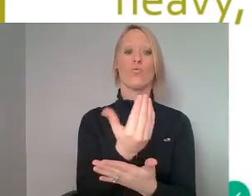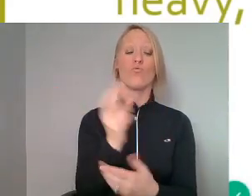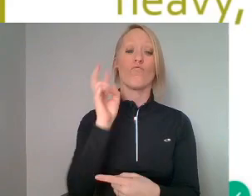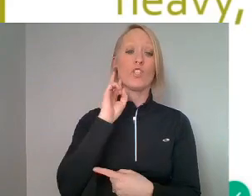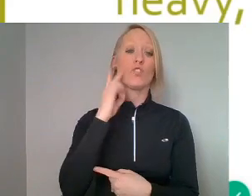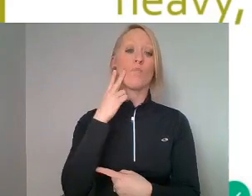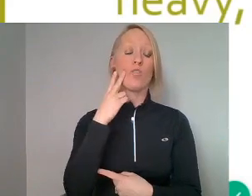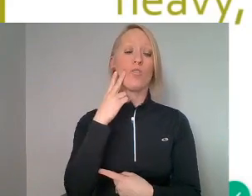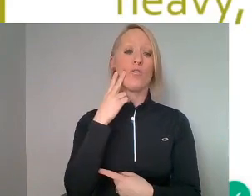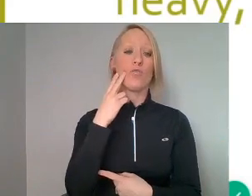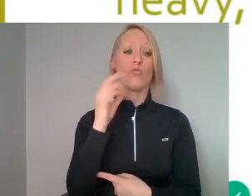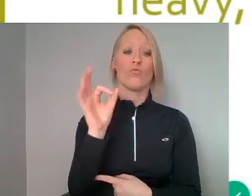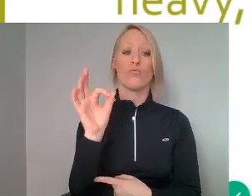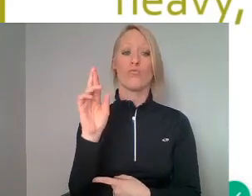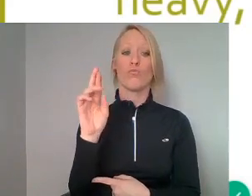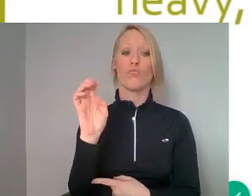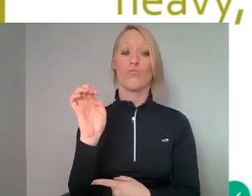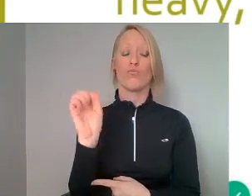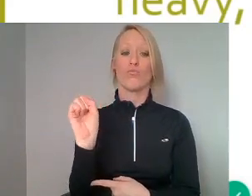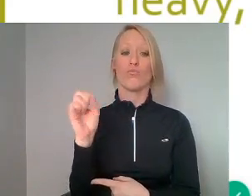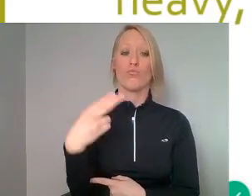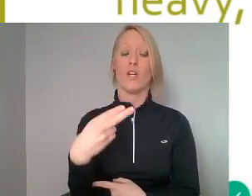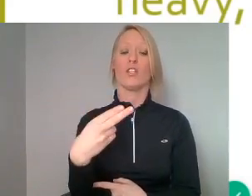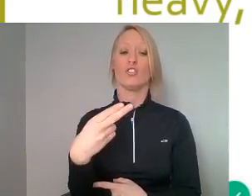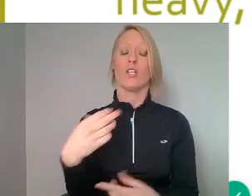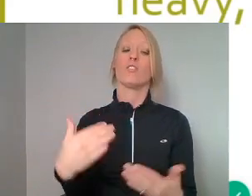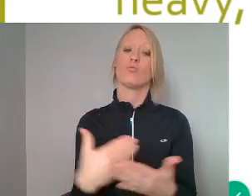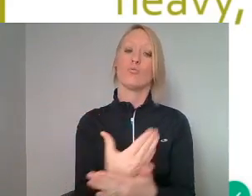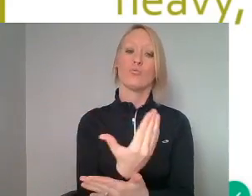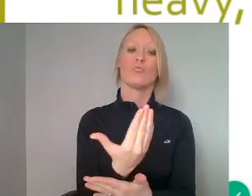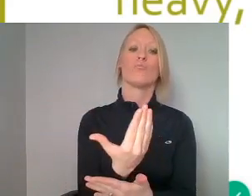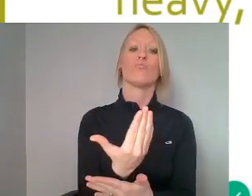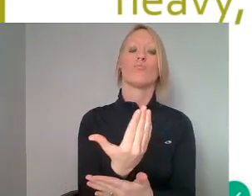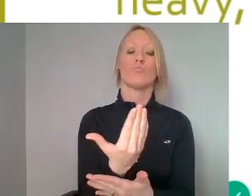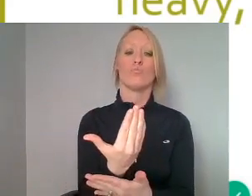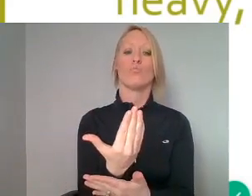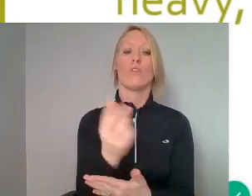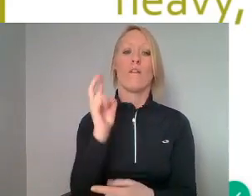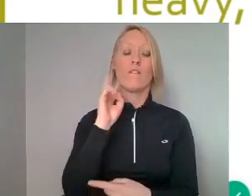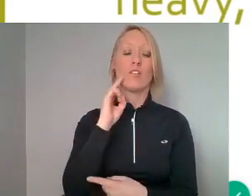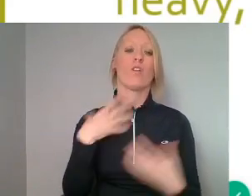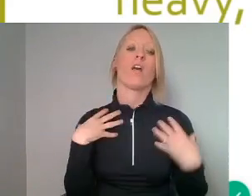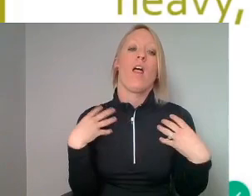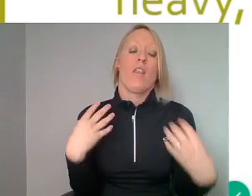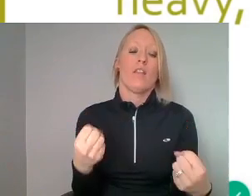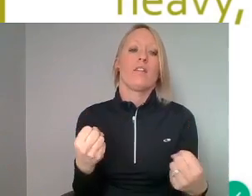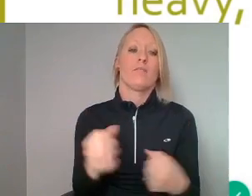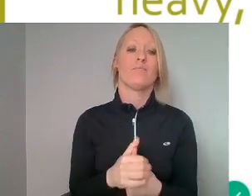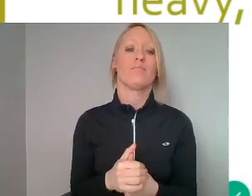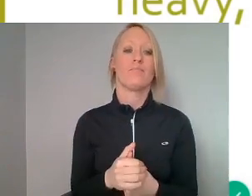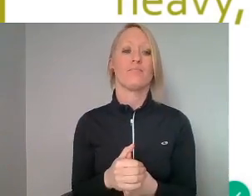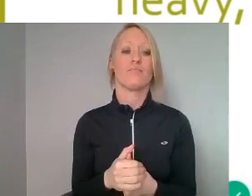This is kind of a funny thing to be thinking about right now because I know that a lot of us can't get to the grocery store. But in